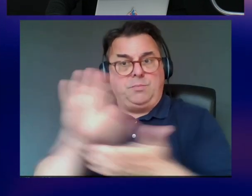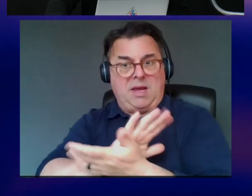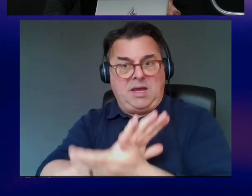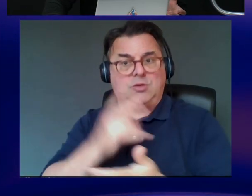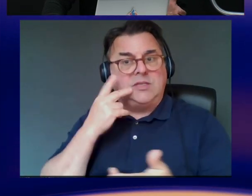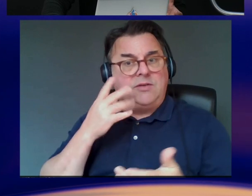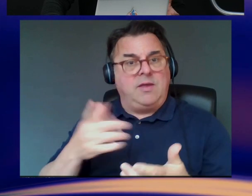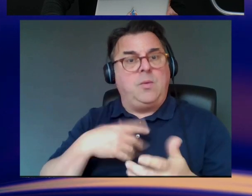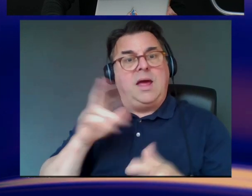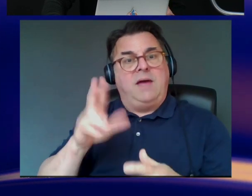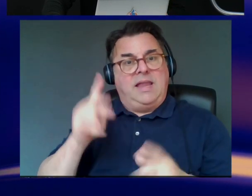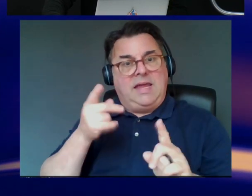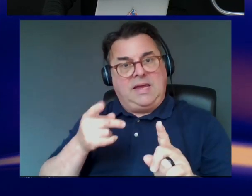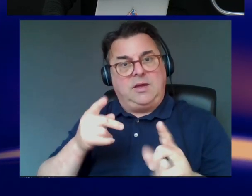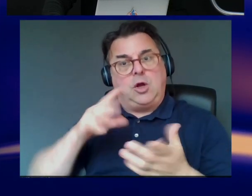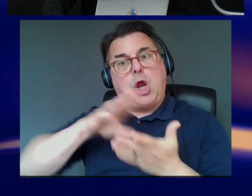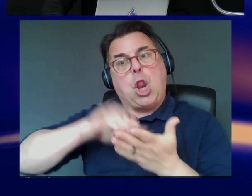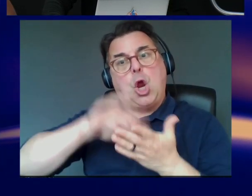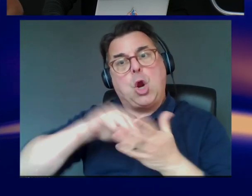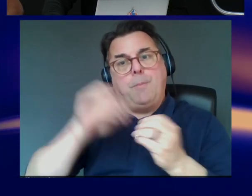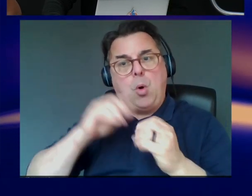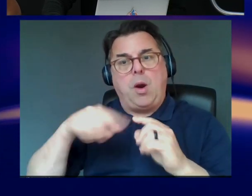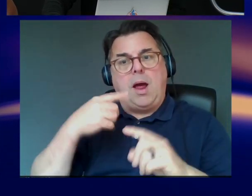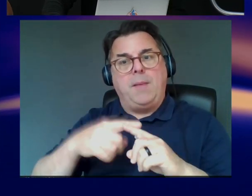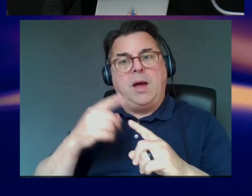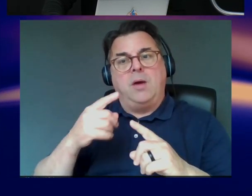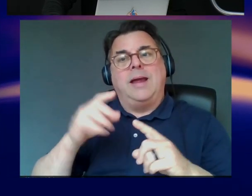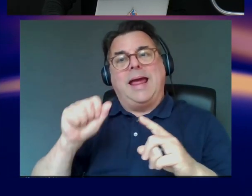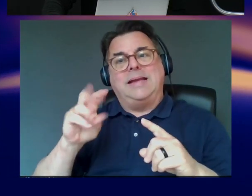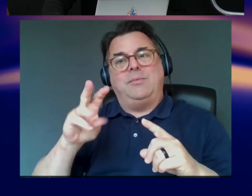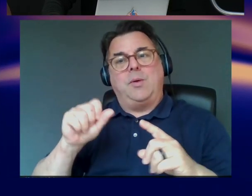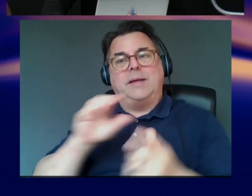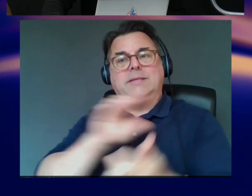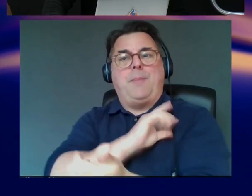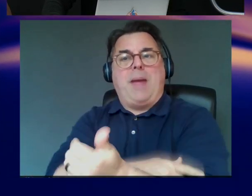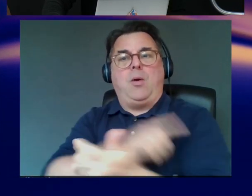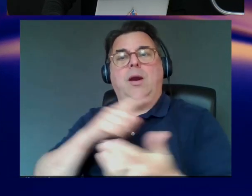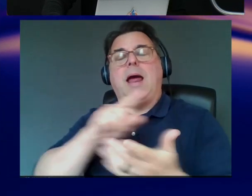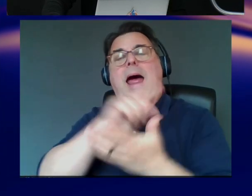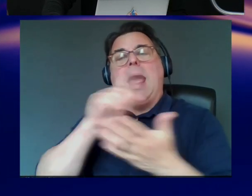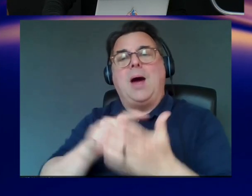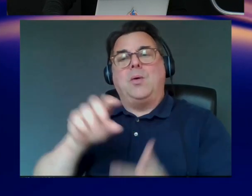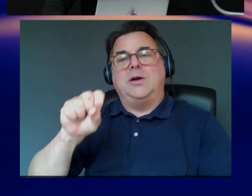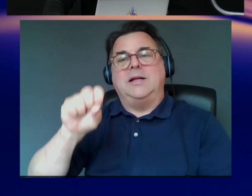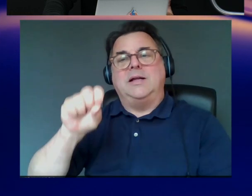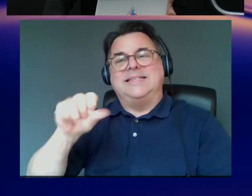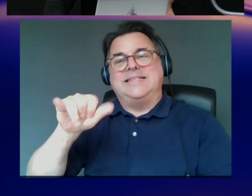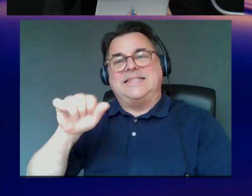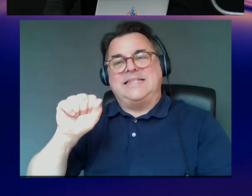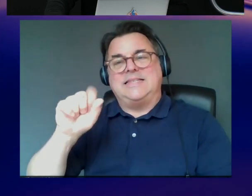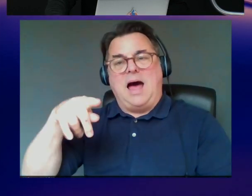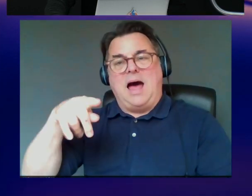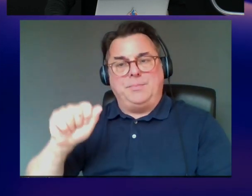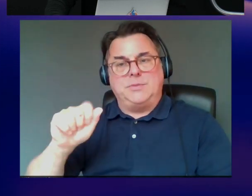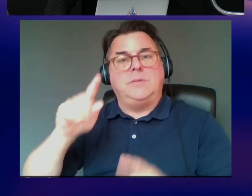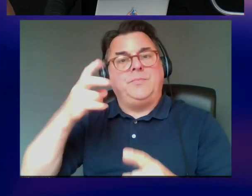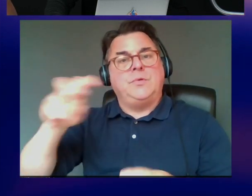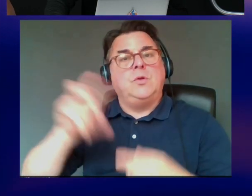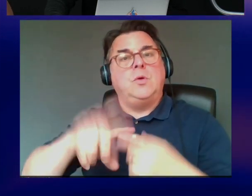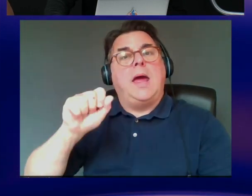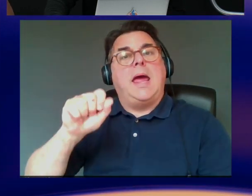different episodes. They can find out more information. So if you go to awspowerhour.com, that will take you to the AWS Training and Certification